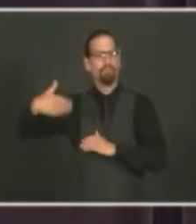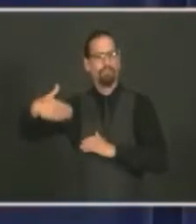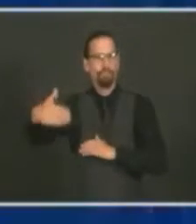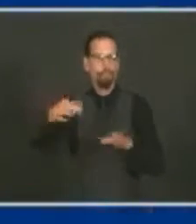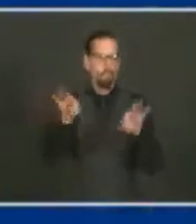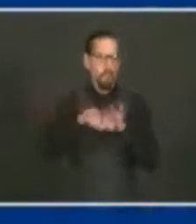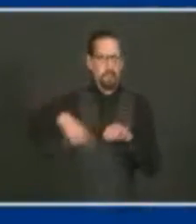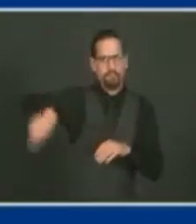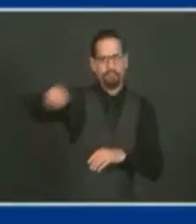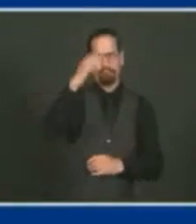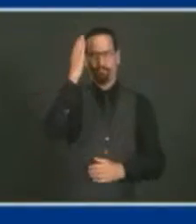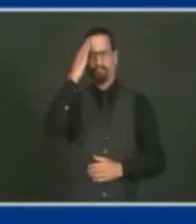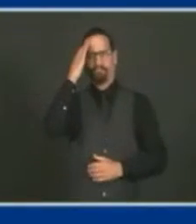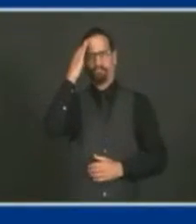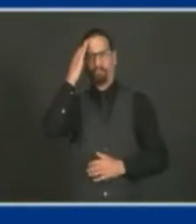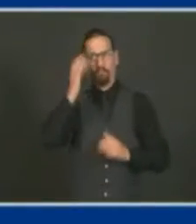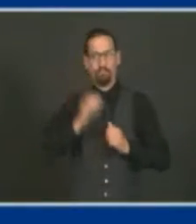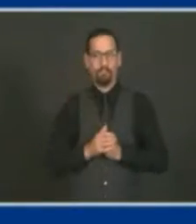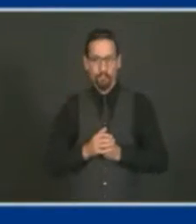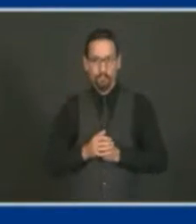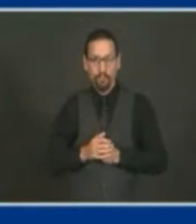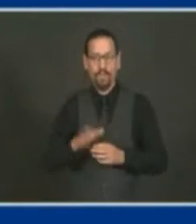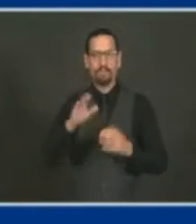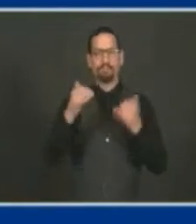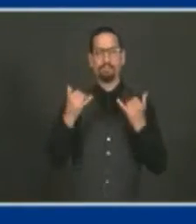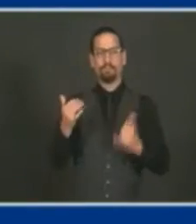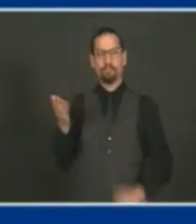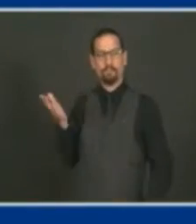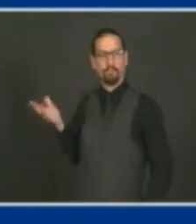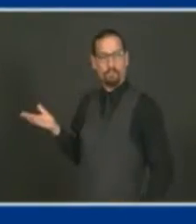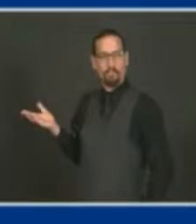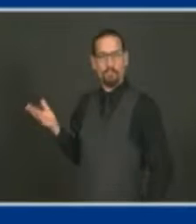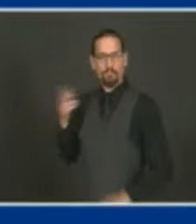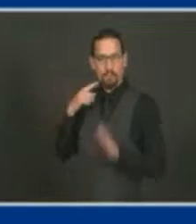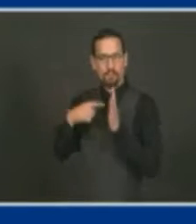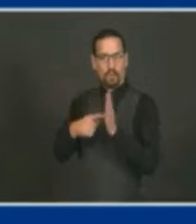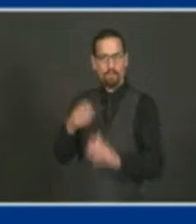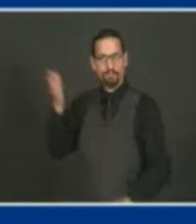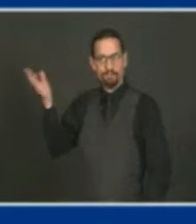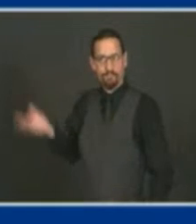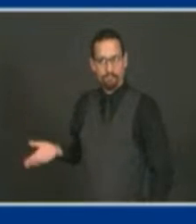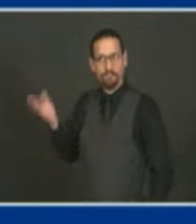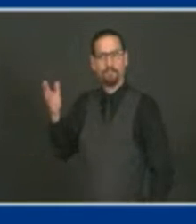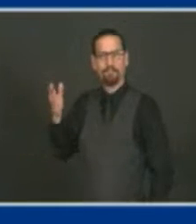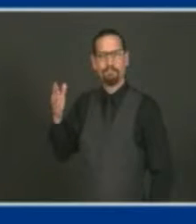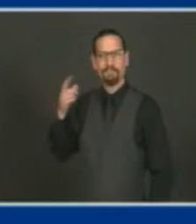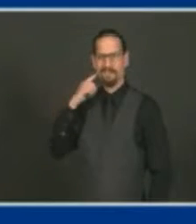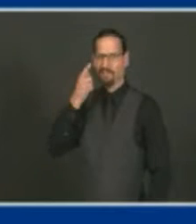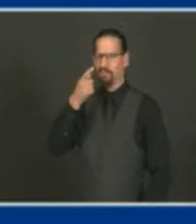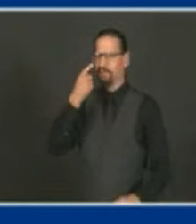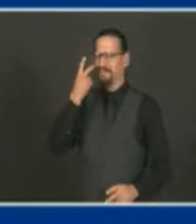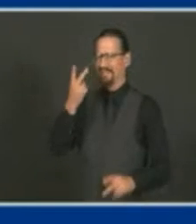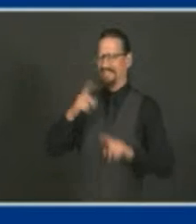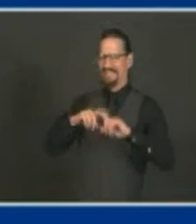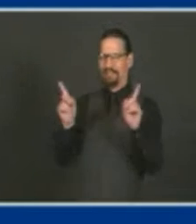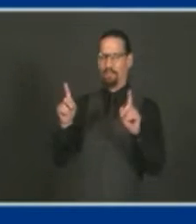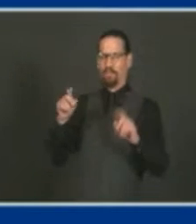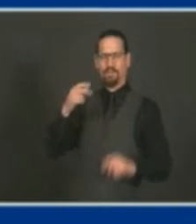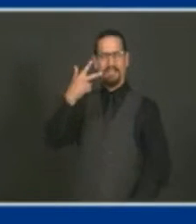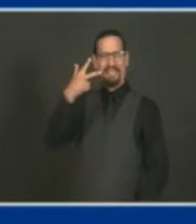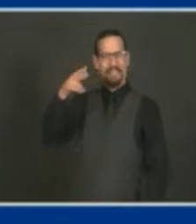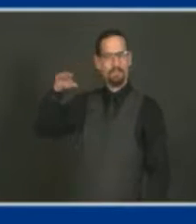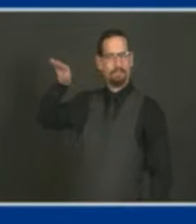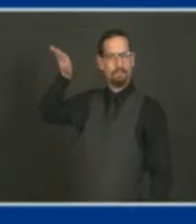and I'd ask if you could please put the dashboard up on the screen. You'll see it's a different looking dashboard. Last week